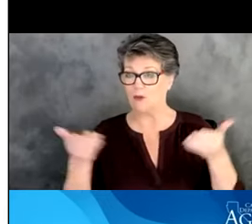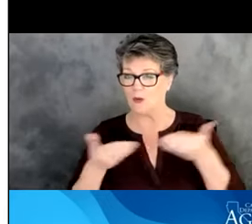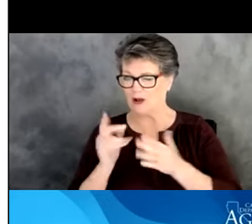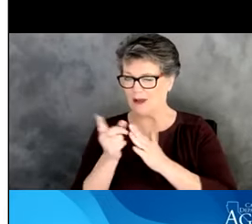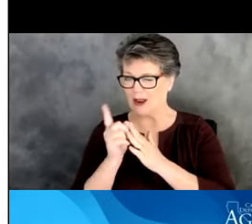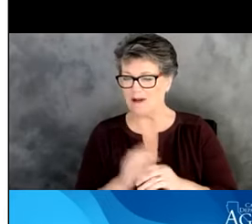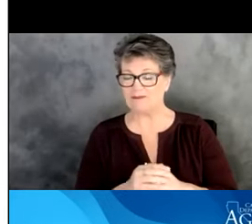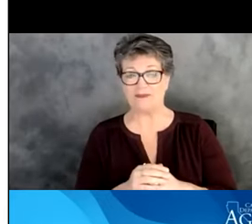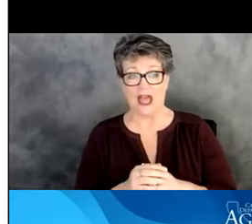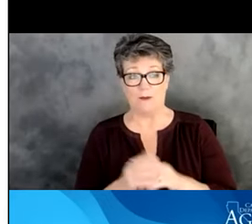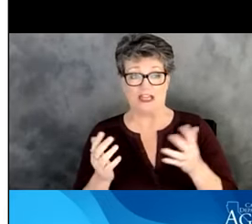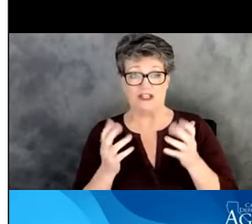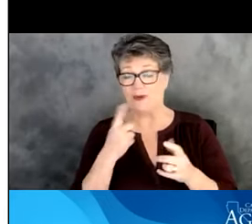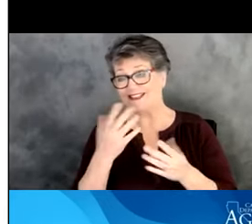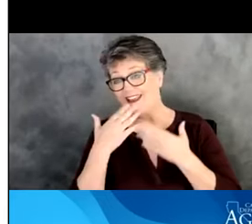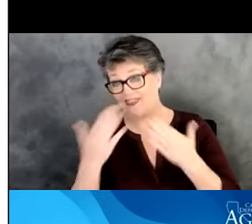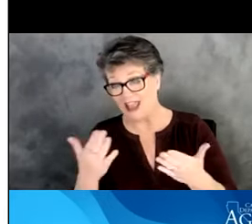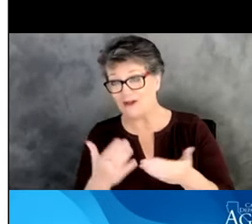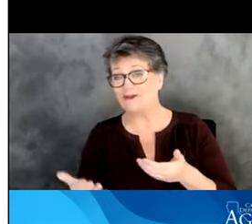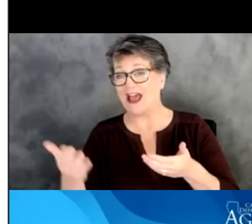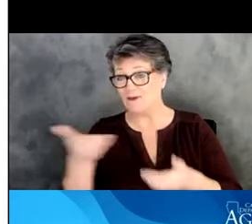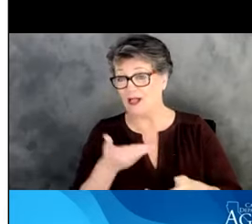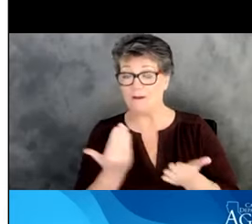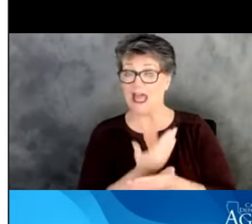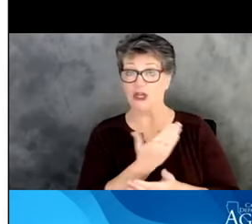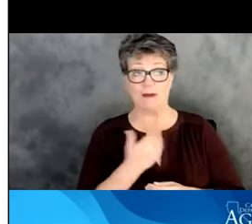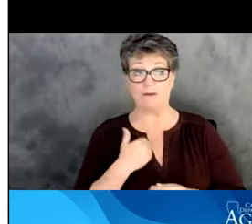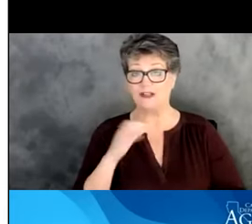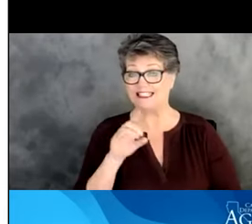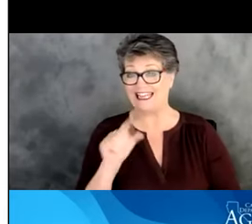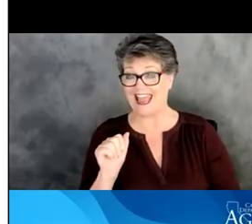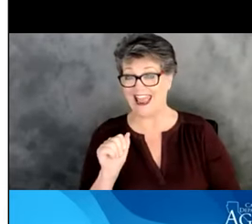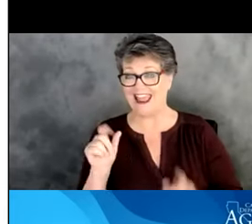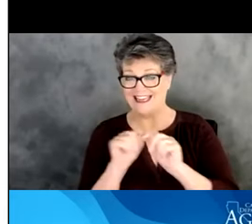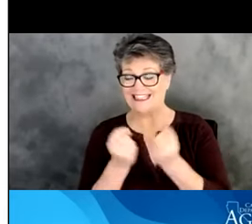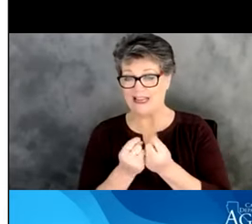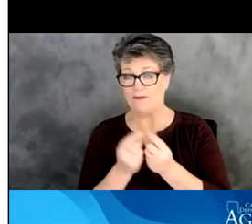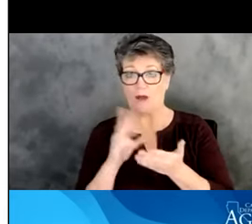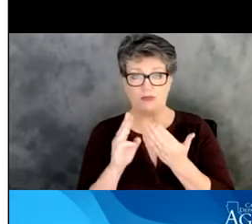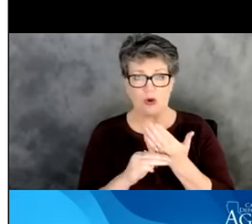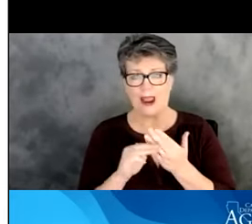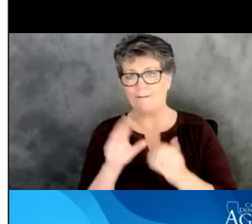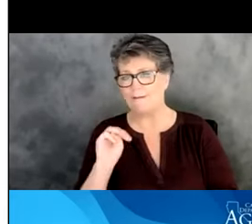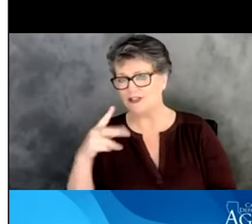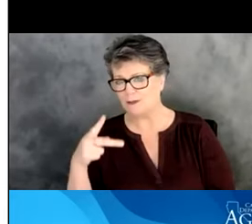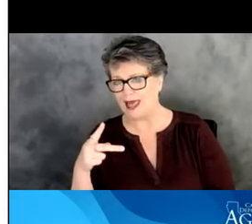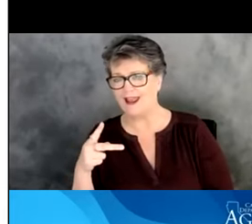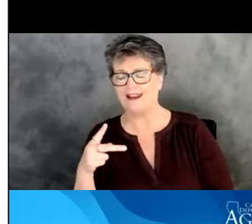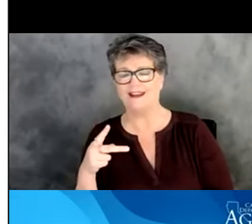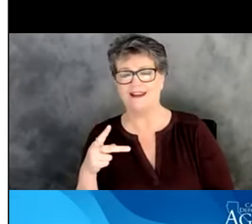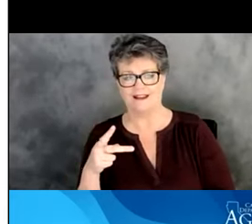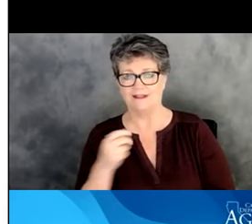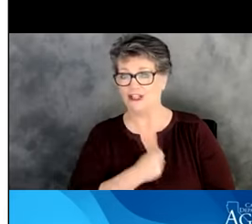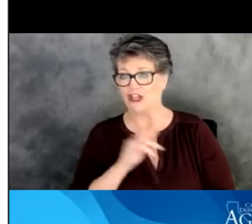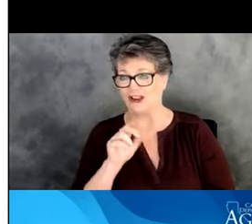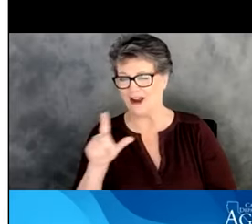second, but just want to say thank you and welcome, and new members of the CDA team on program, on master plan. Sorry,